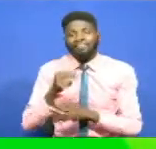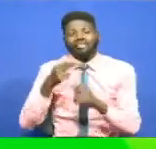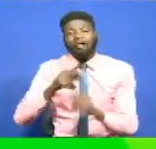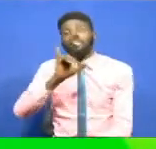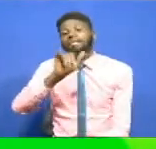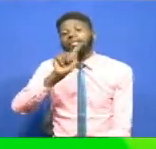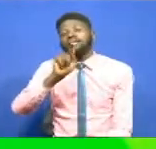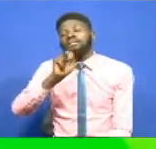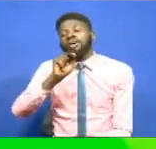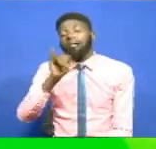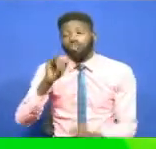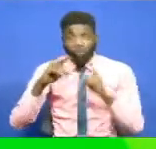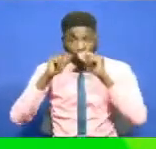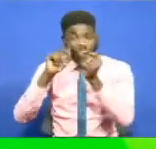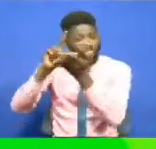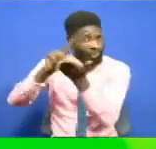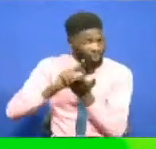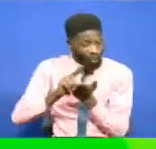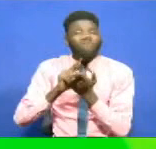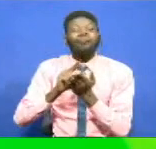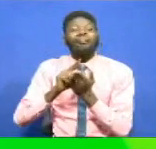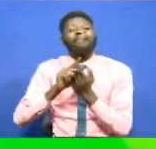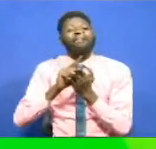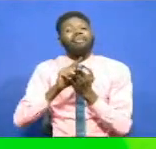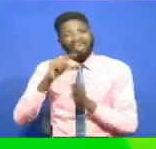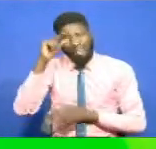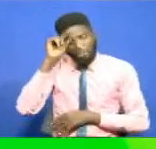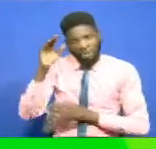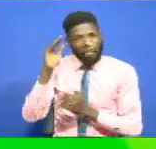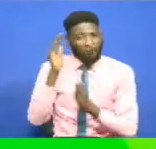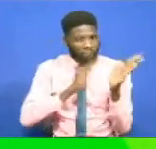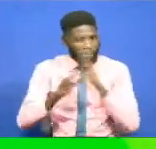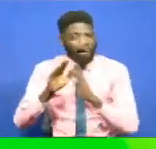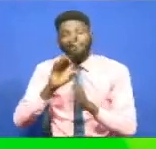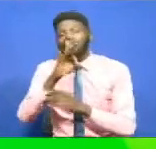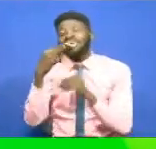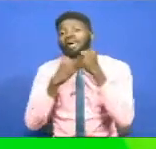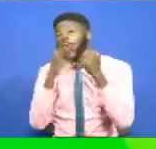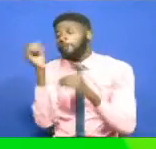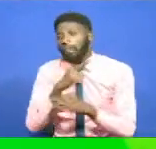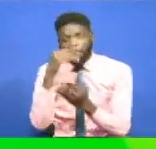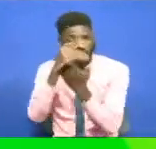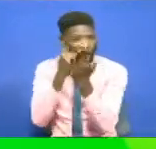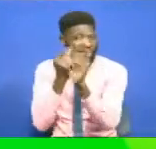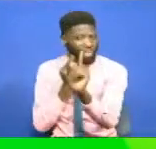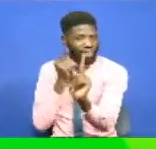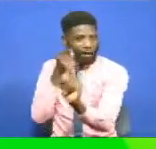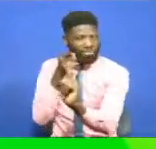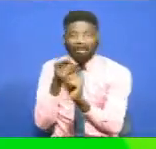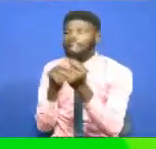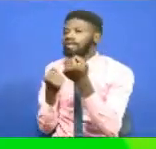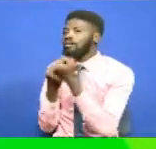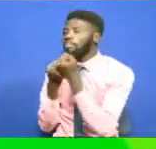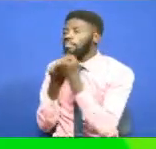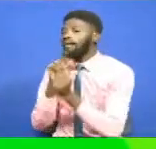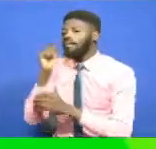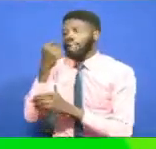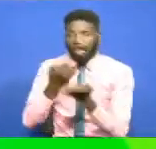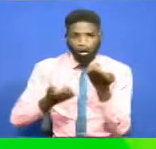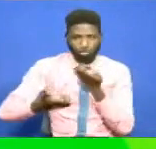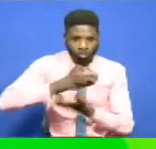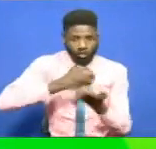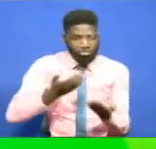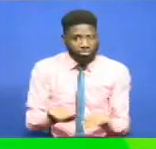is a government initiative to facilitate a 38-month program targeted at supporting Kenya's economic recovery